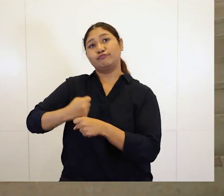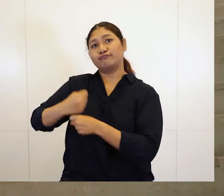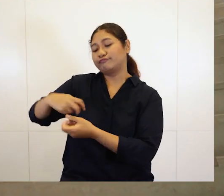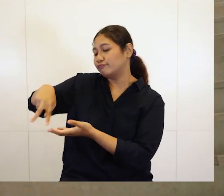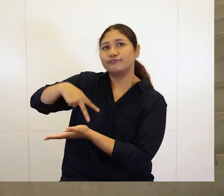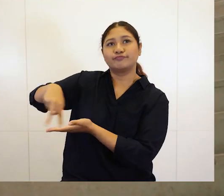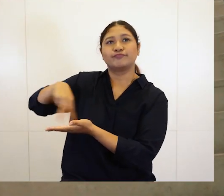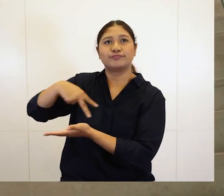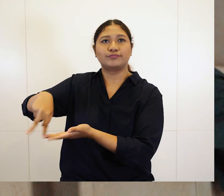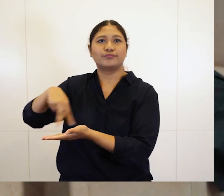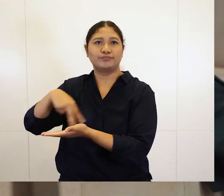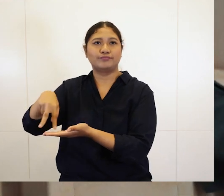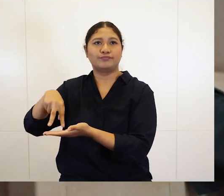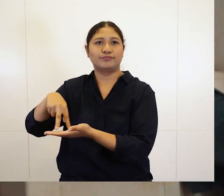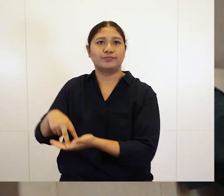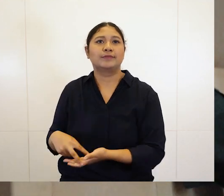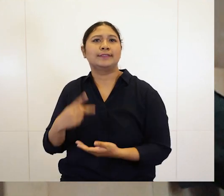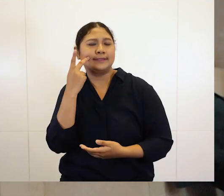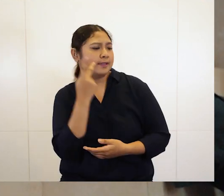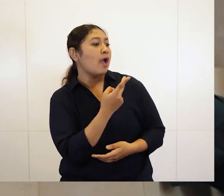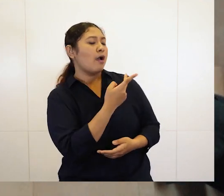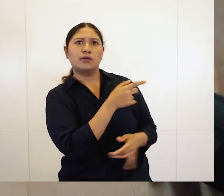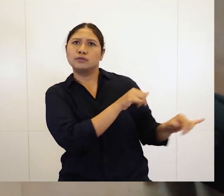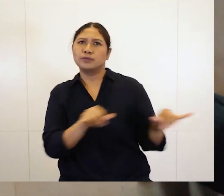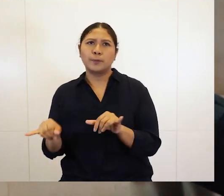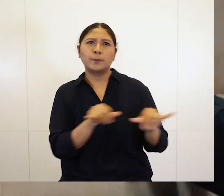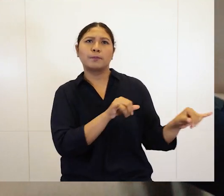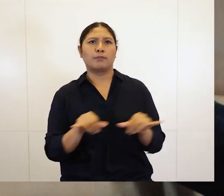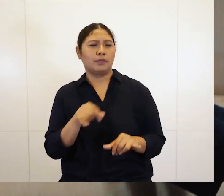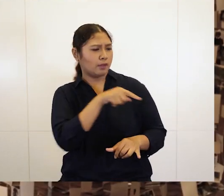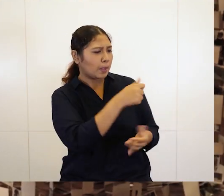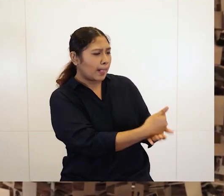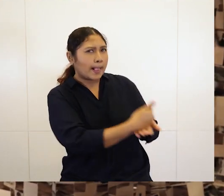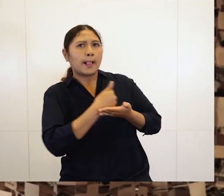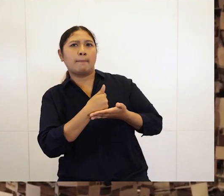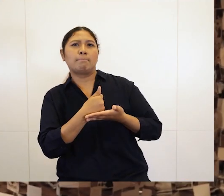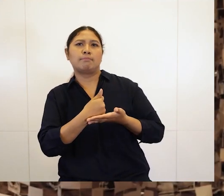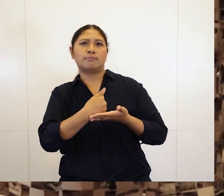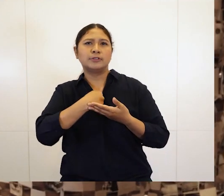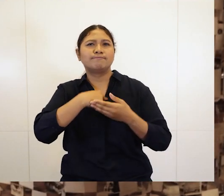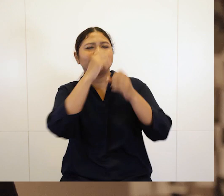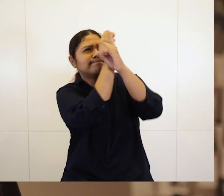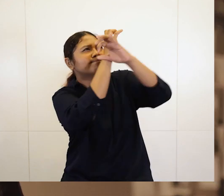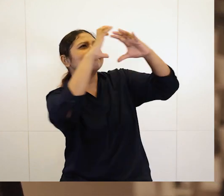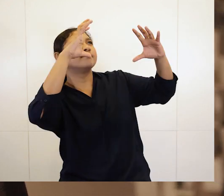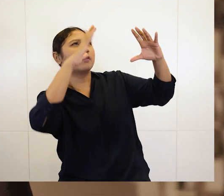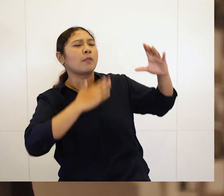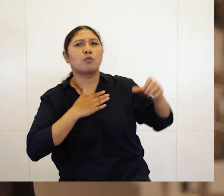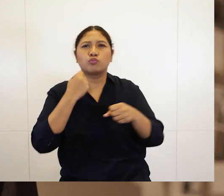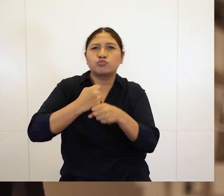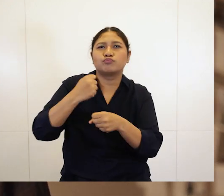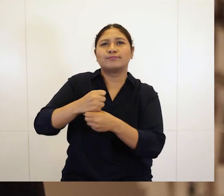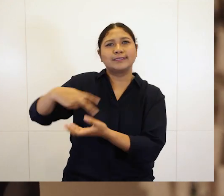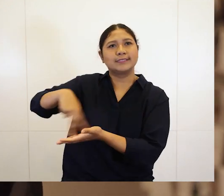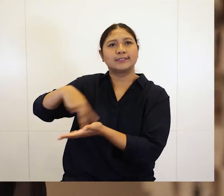and looking through the research, I find there are many parallels in how visual artists conceptualize their work and how a performance artist